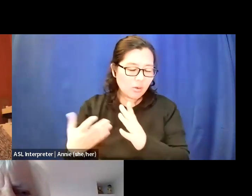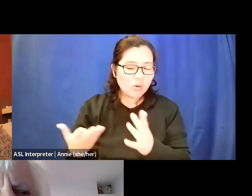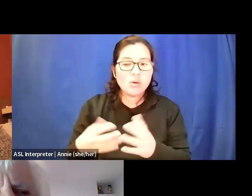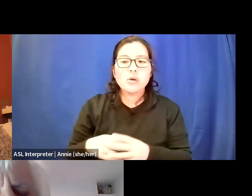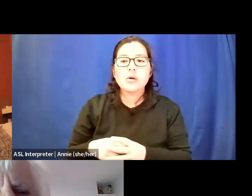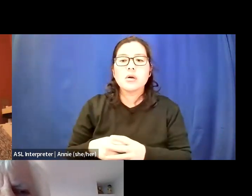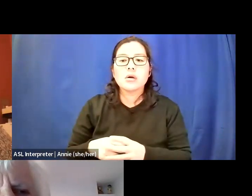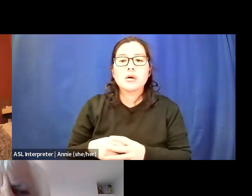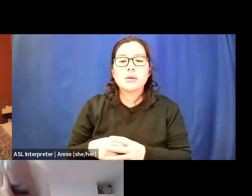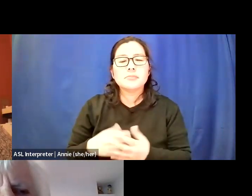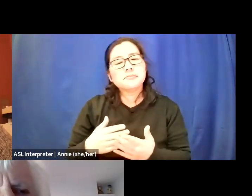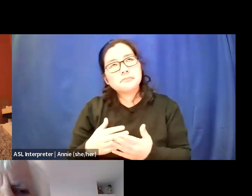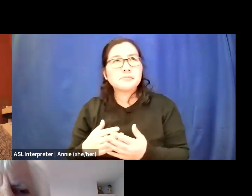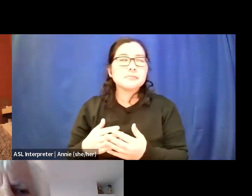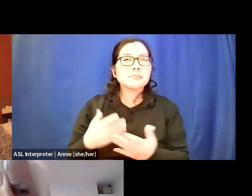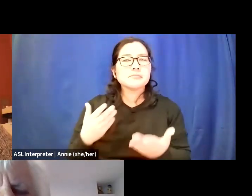maybe thinking about